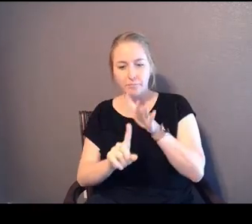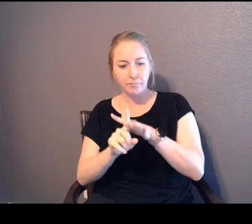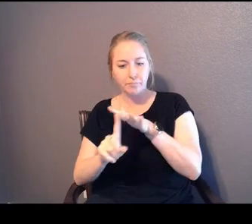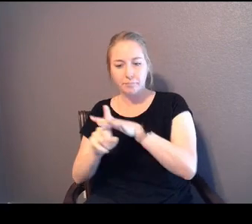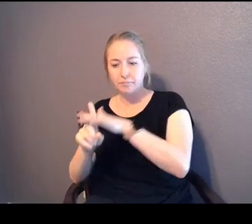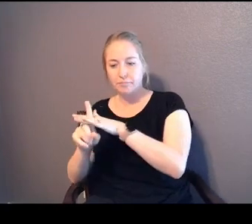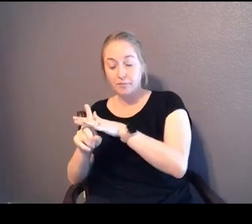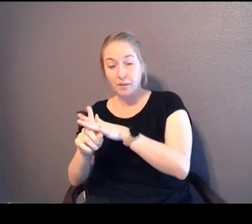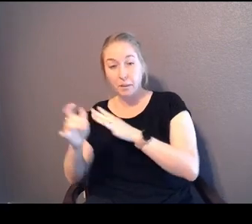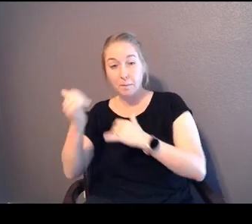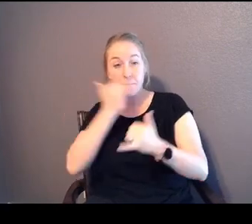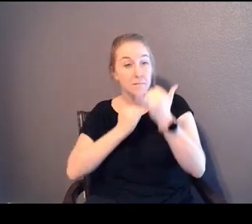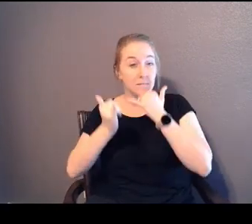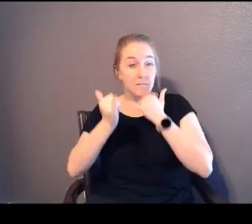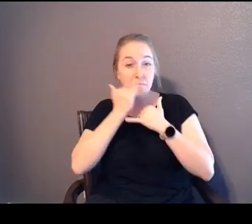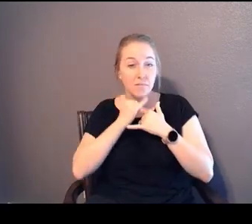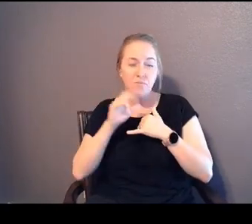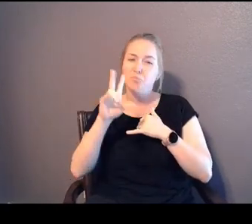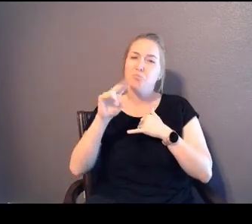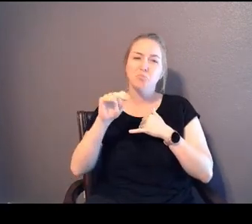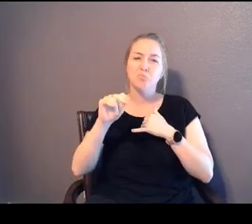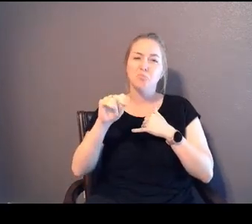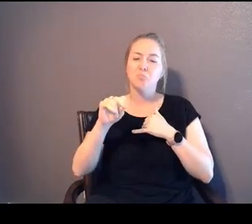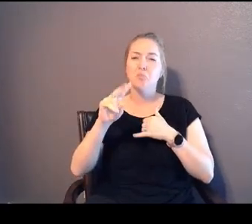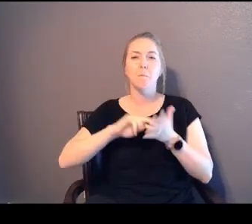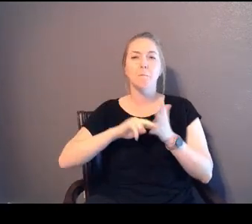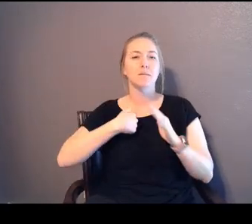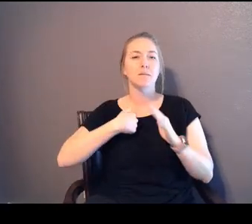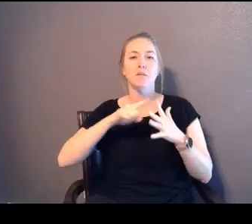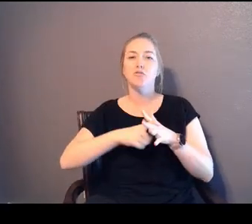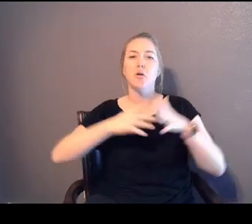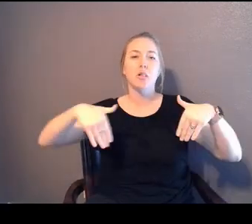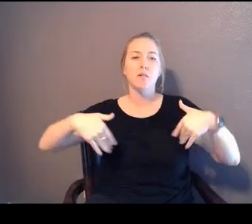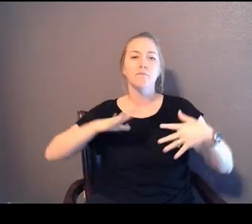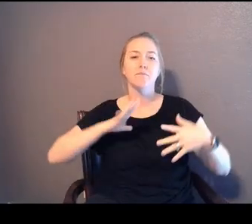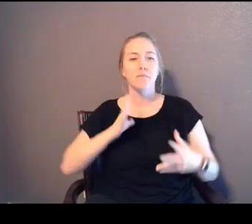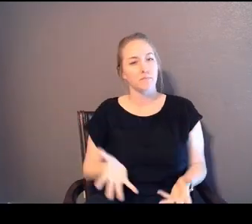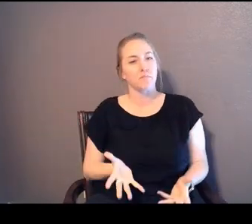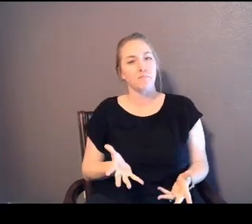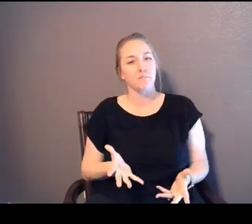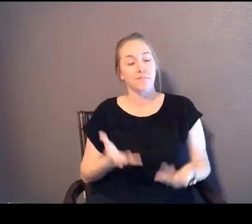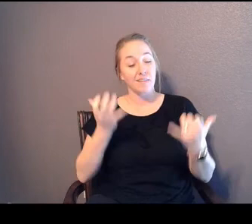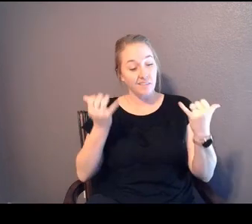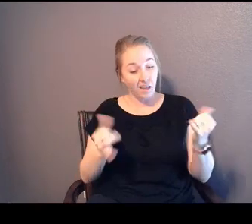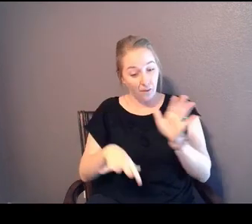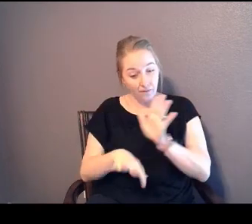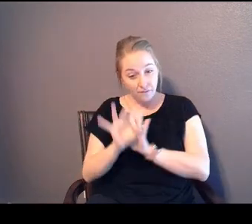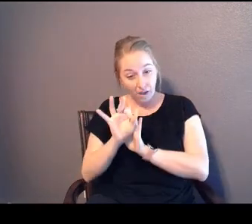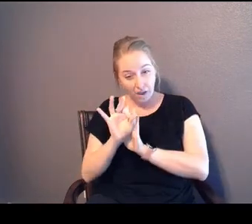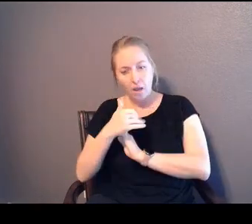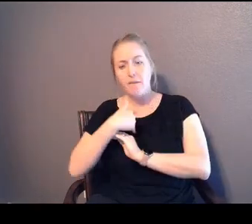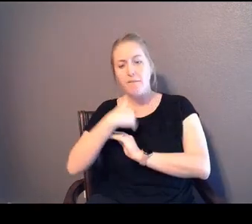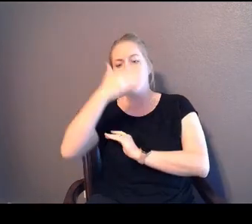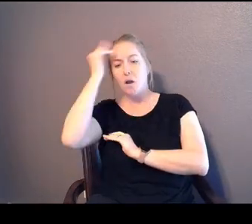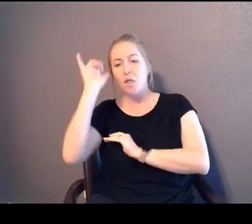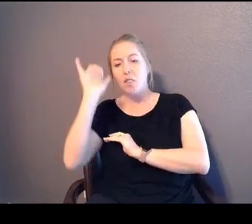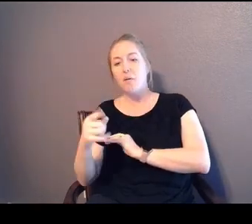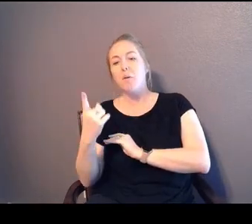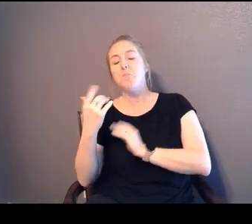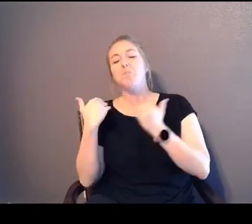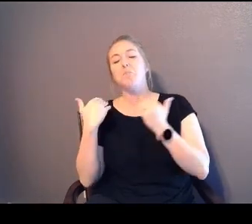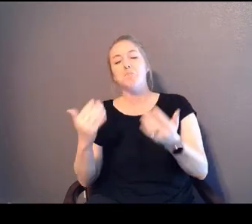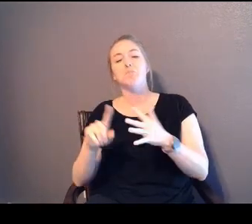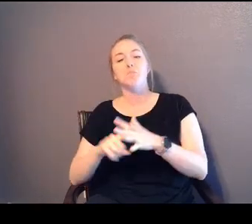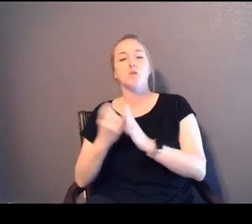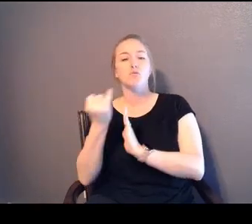I just didn't get to it. So now that I've discovered that, this is a great opportunity for me to just draw it right now. Again, we want to